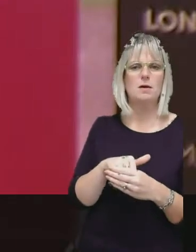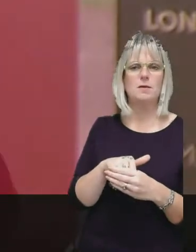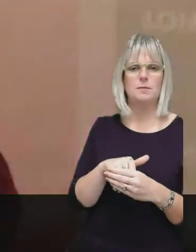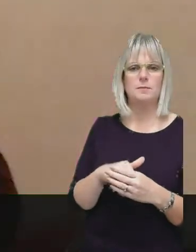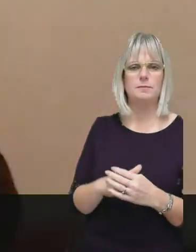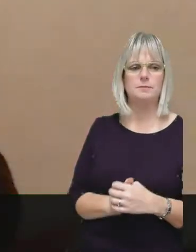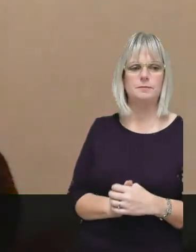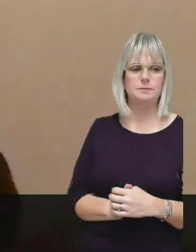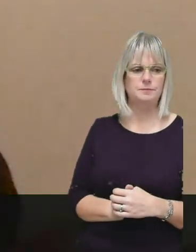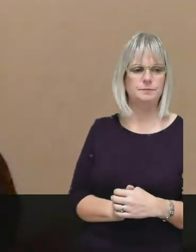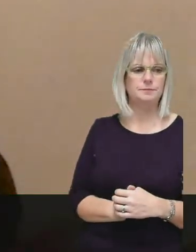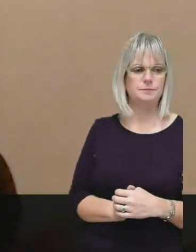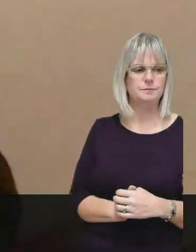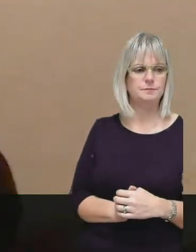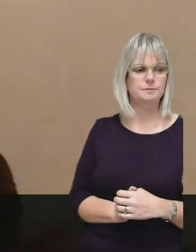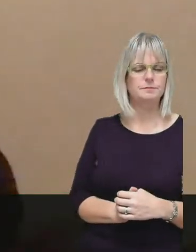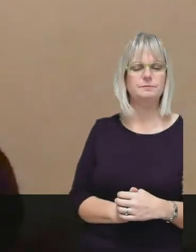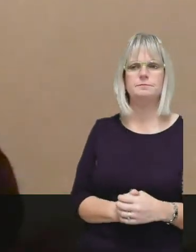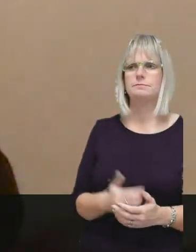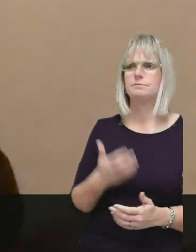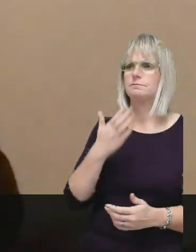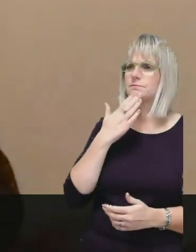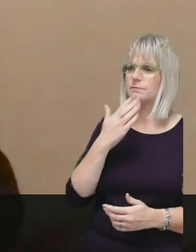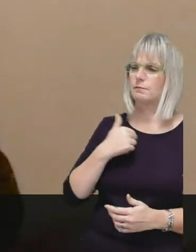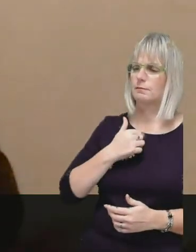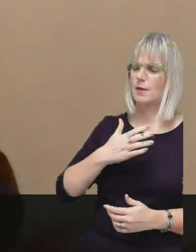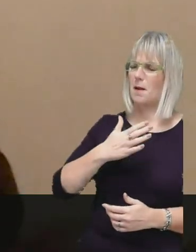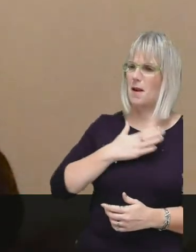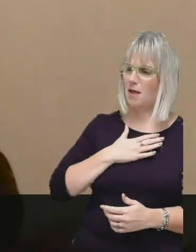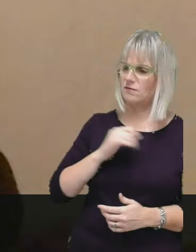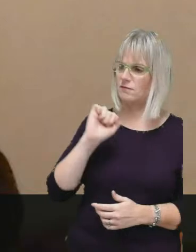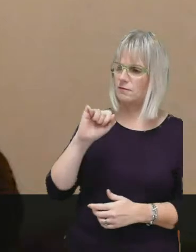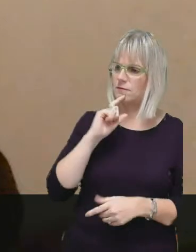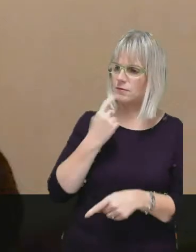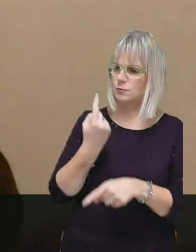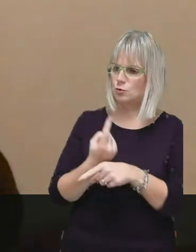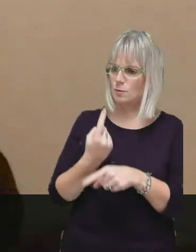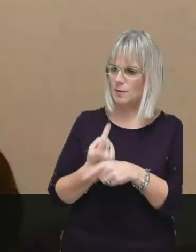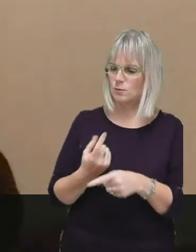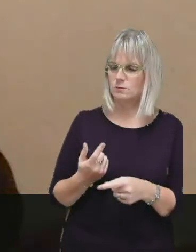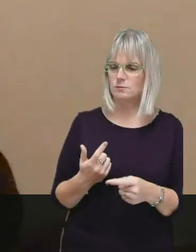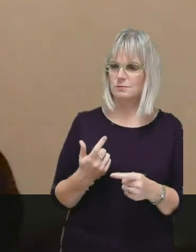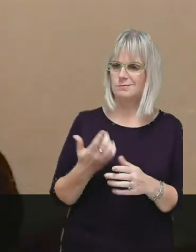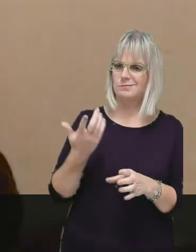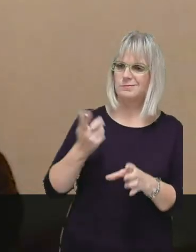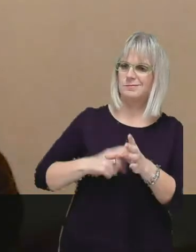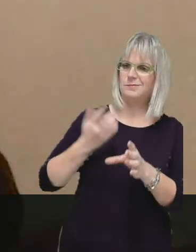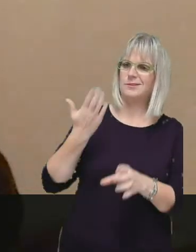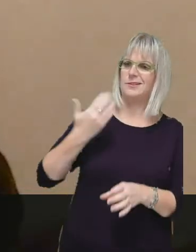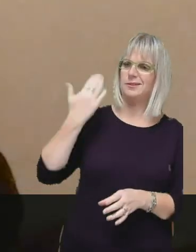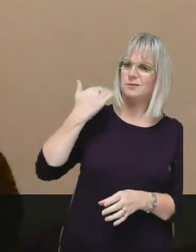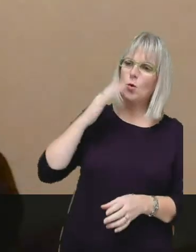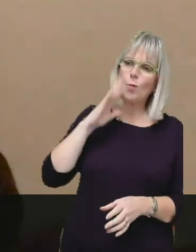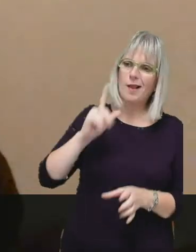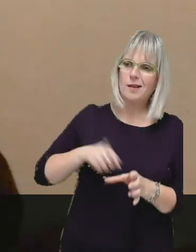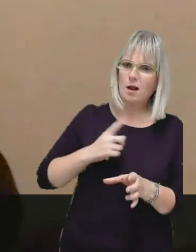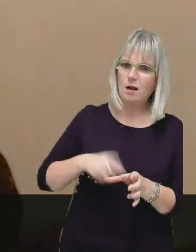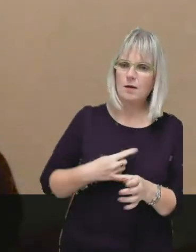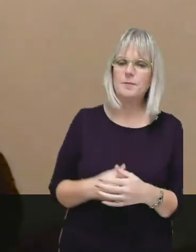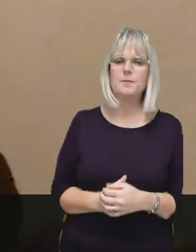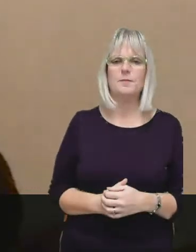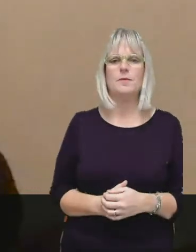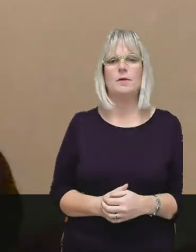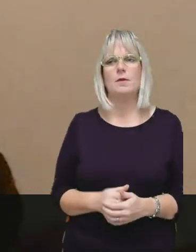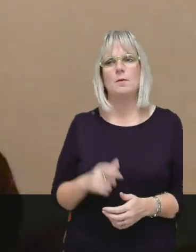I love the comment about short trousers. Going back to public consultation in terms of the schemes that the Barnet resident